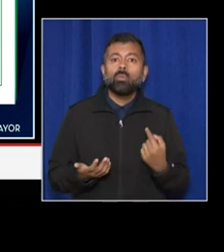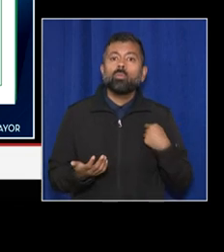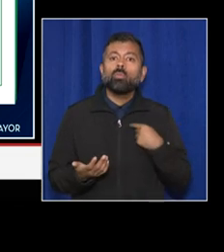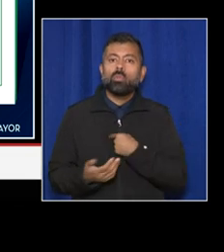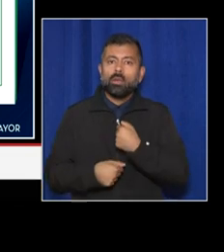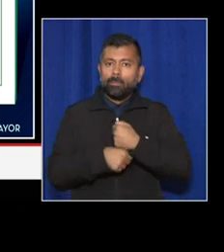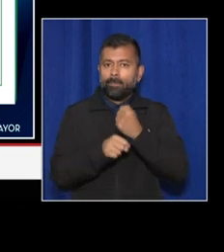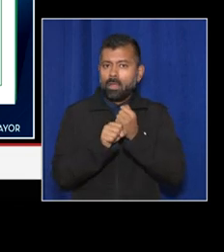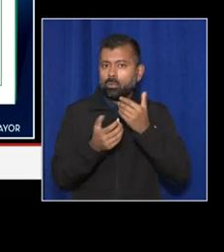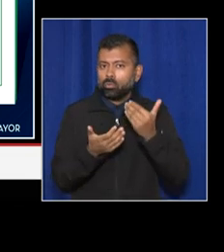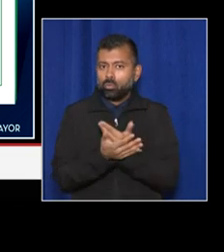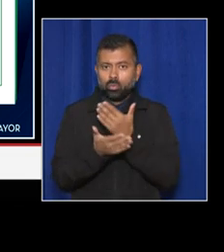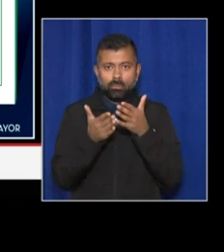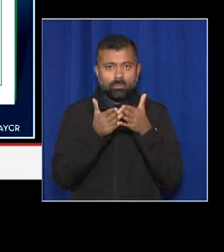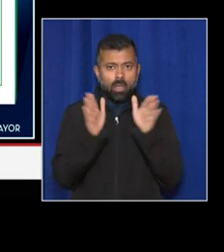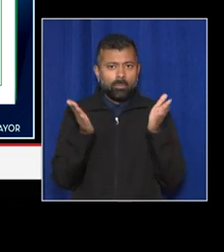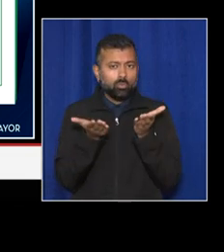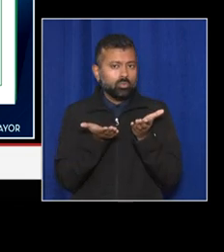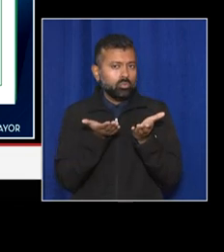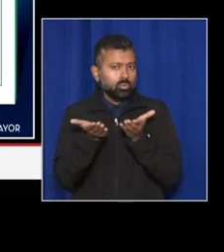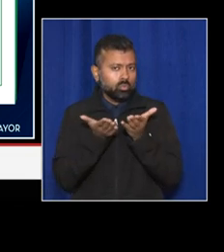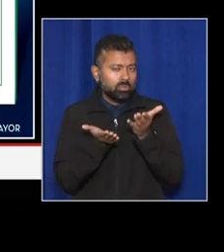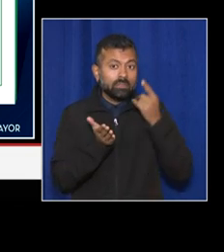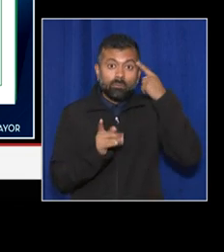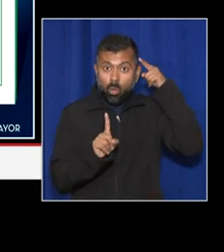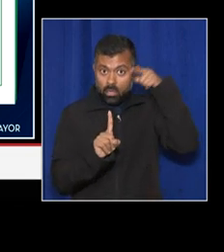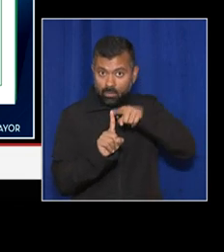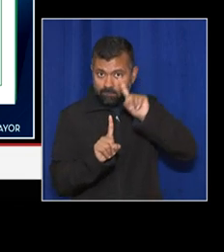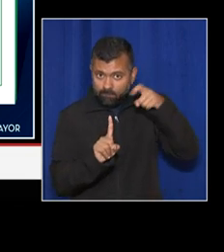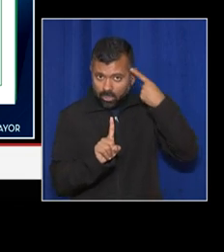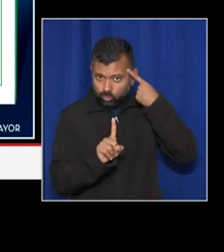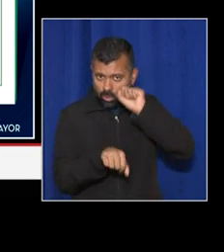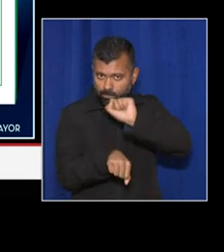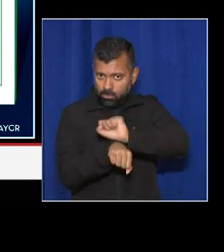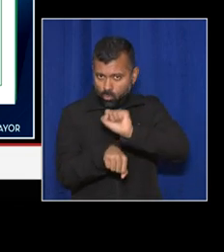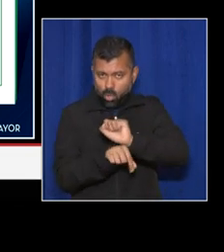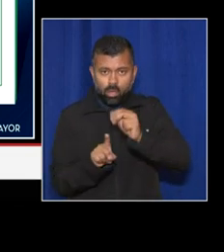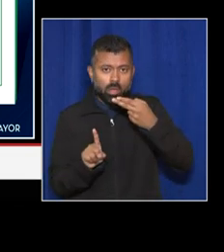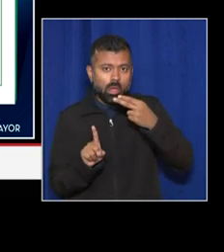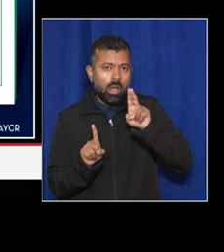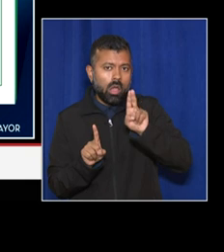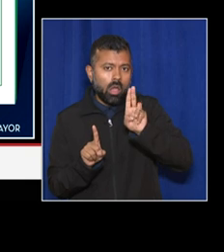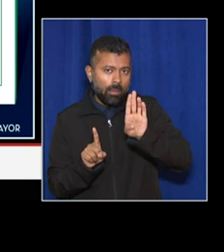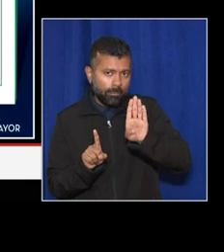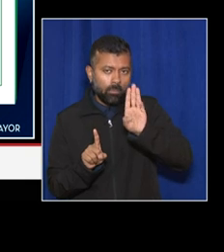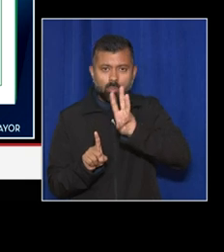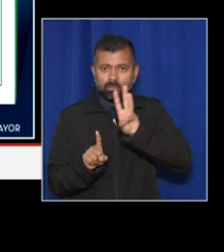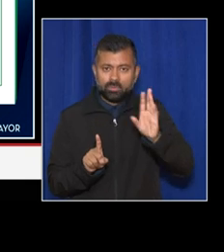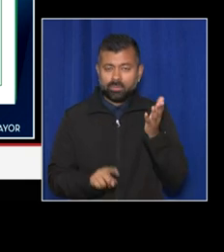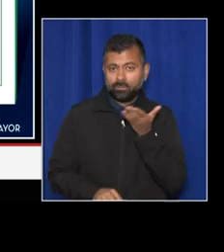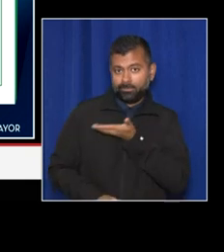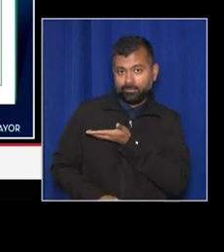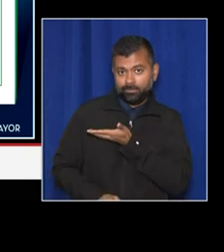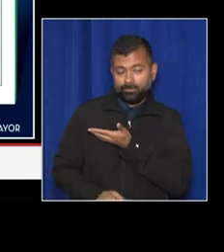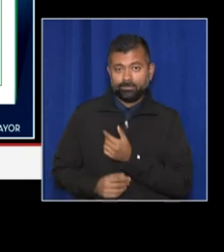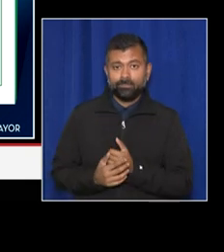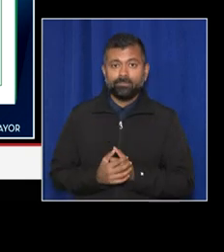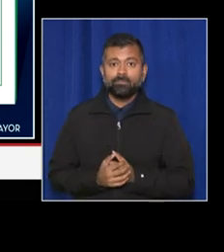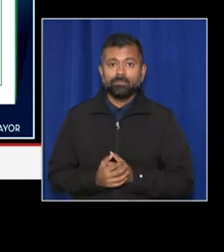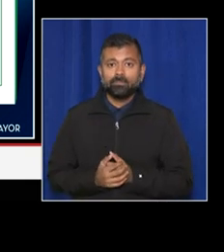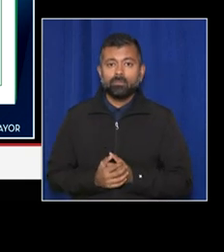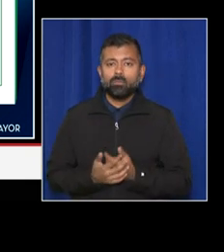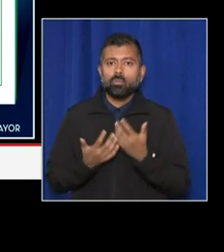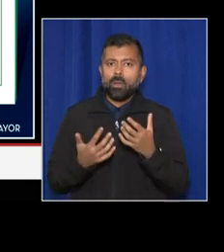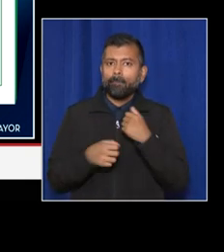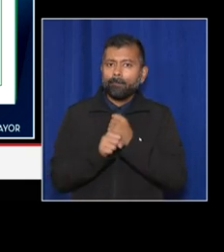which is located on the DC Fed Support page. We wanted to ensure that there was easy access and